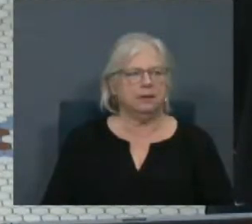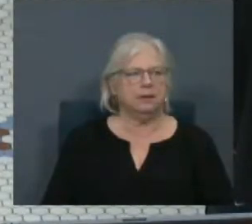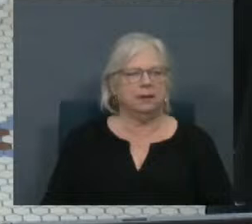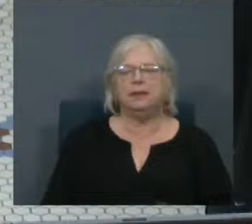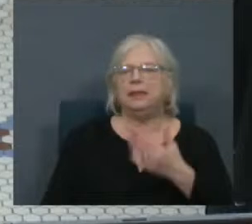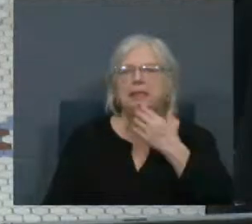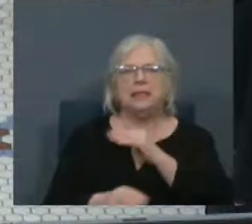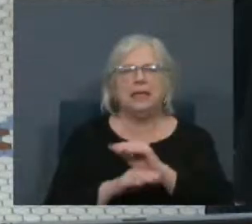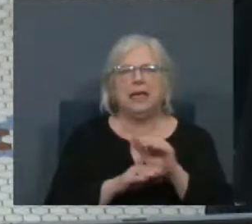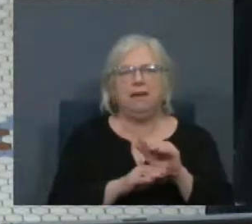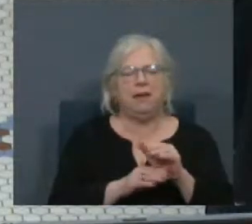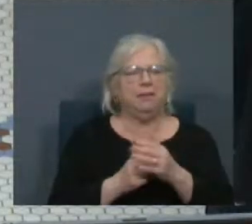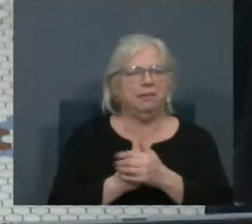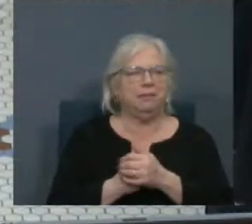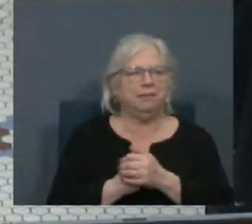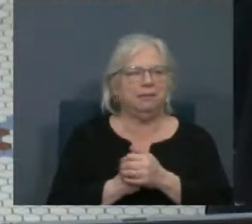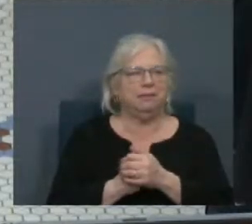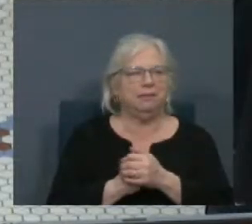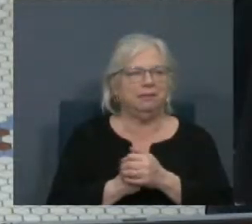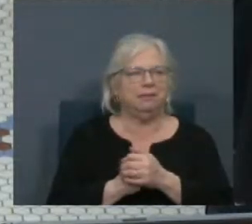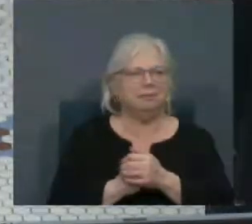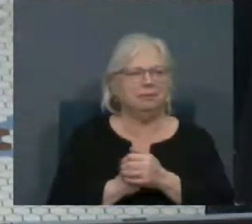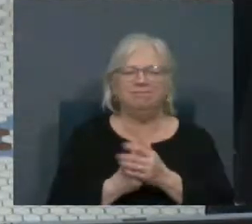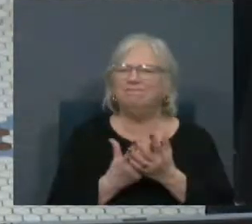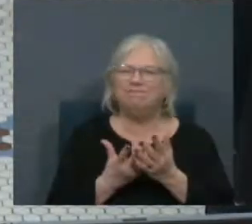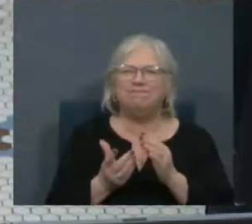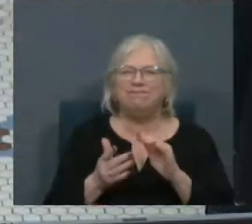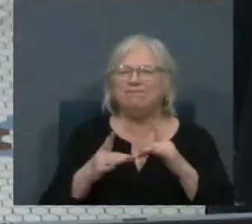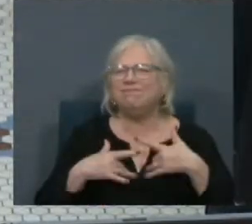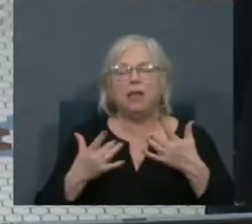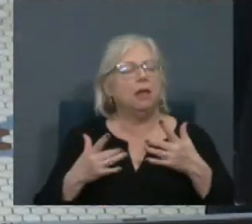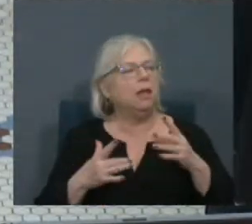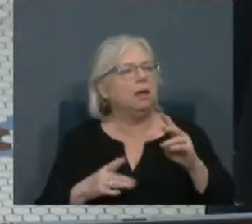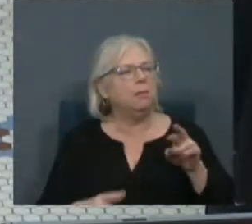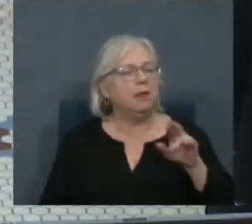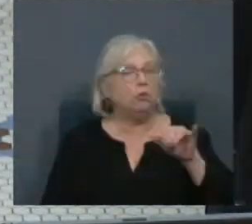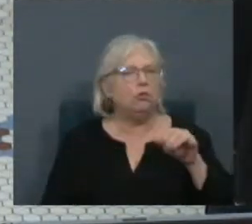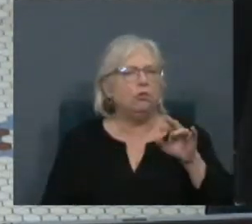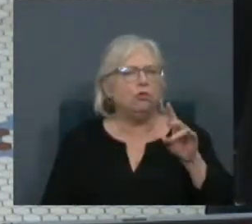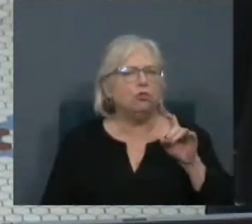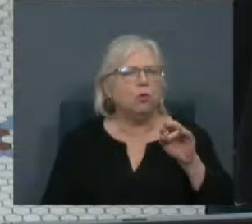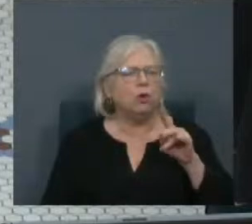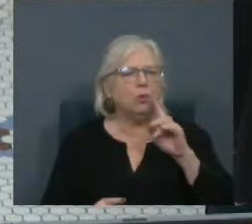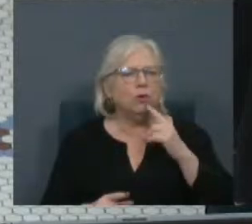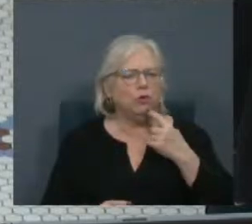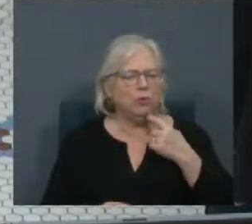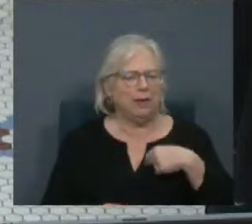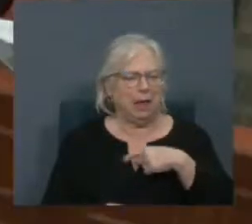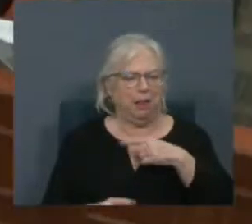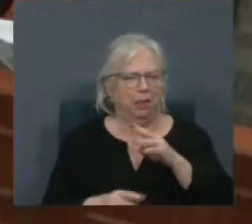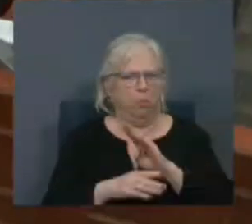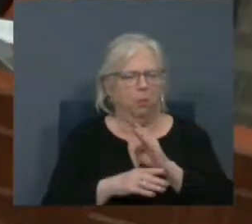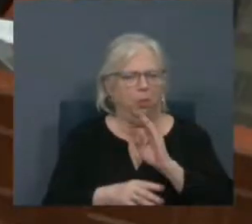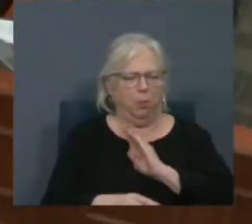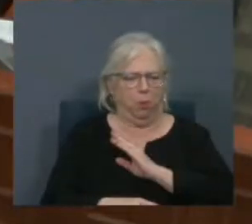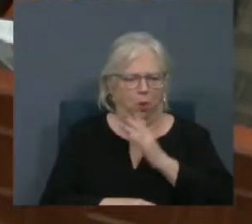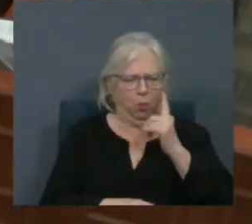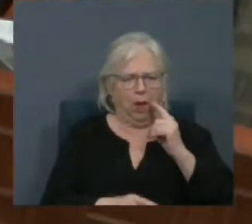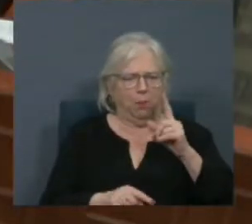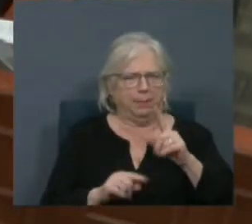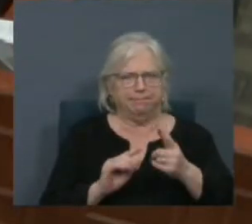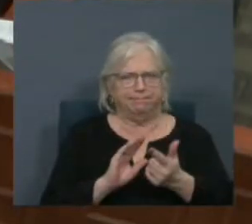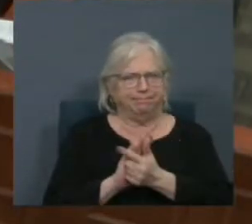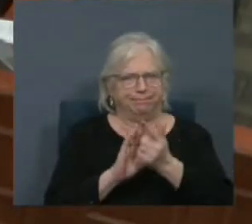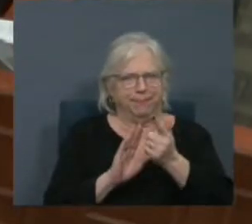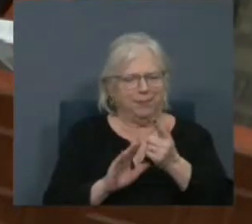Good evening, Mayor Board. How you doing? Mr. Jordan, would you tell the board why this cannot be allowed to stay